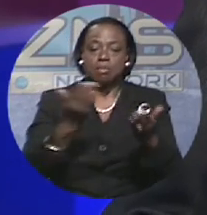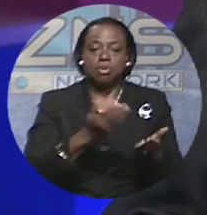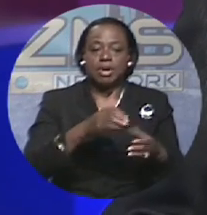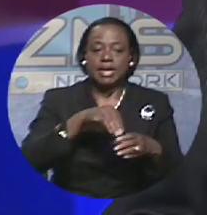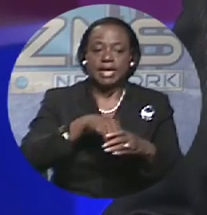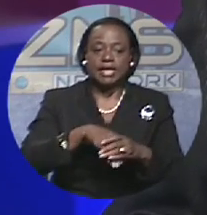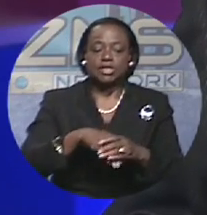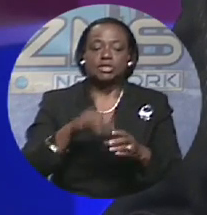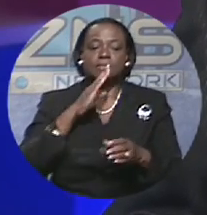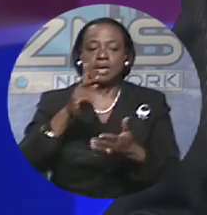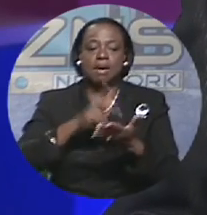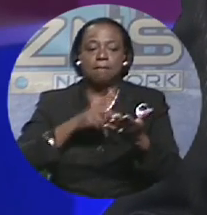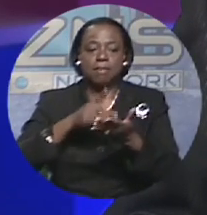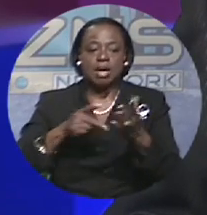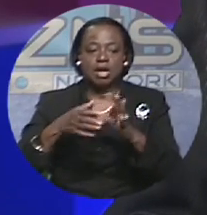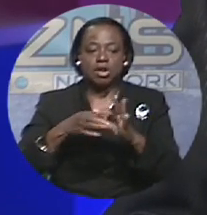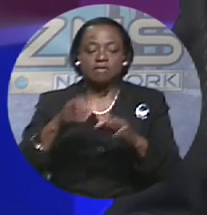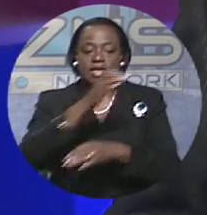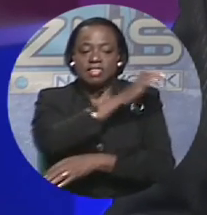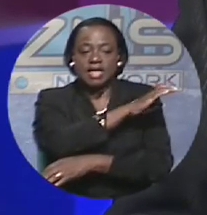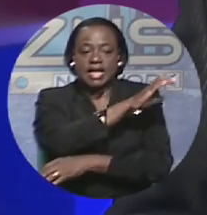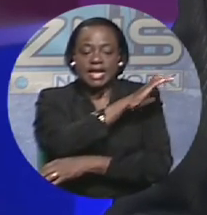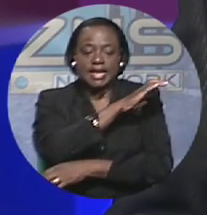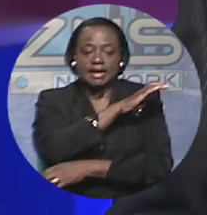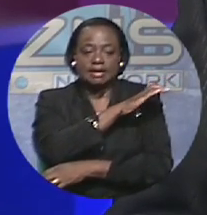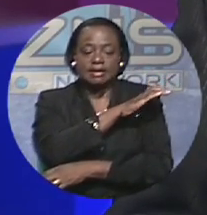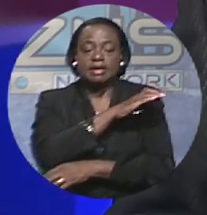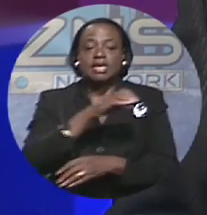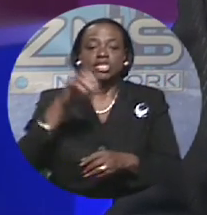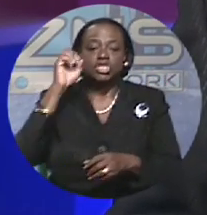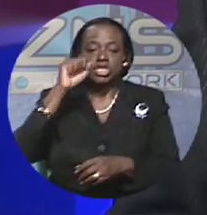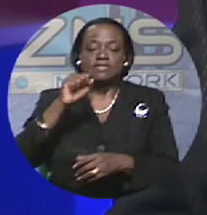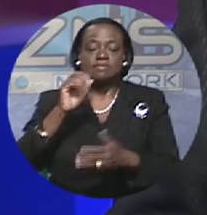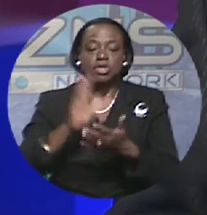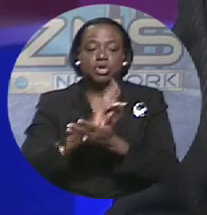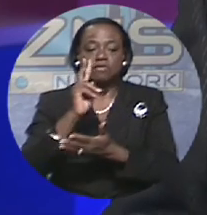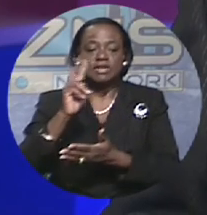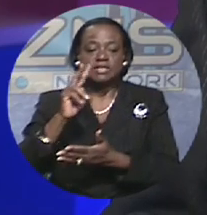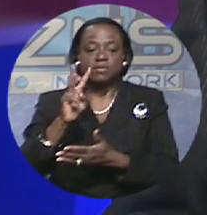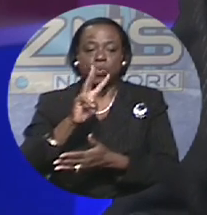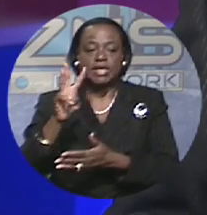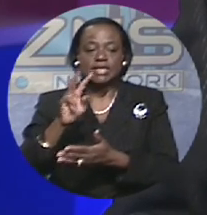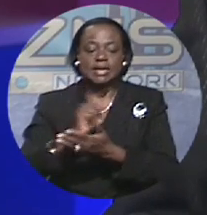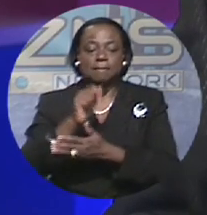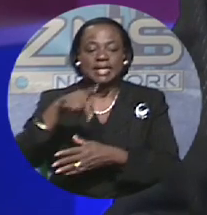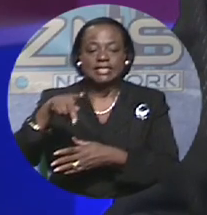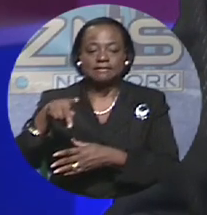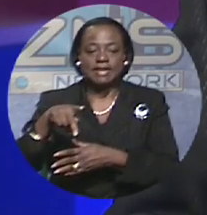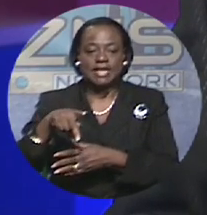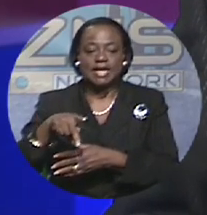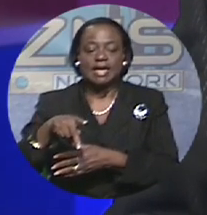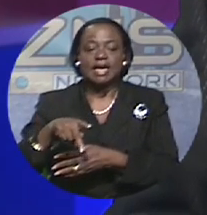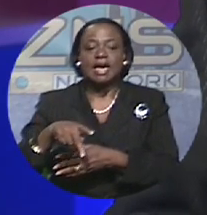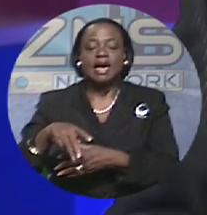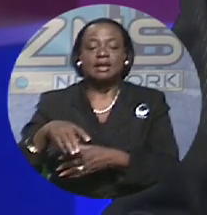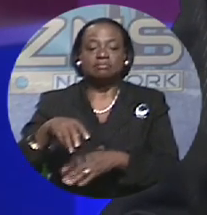Audley is currently a professor in the kinesiology department at Westchester University in Pennsylvania. She's also a native of